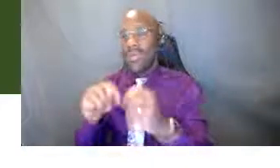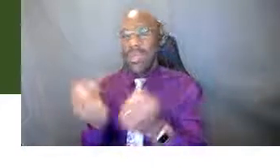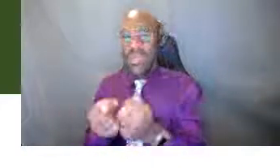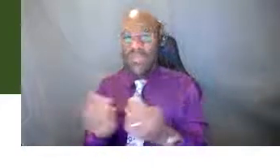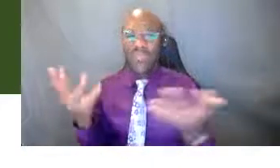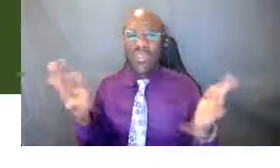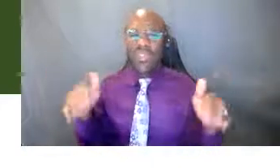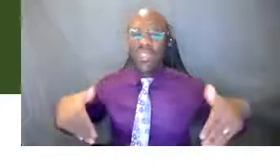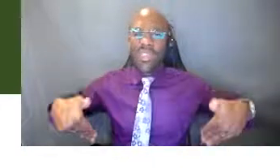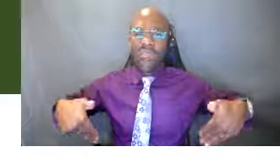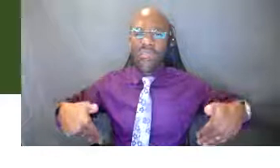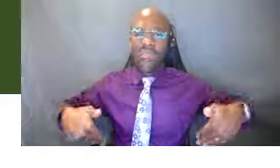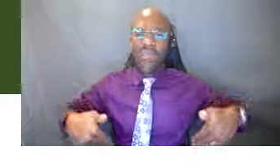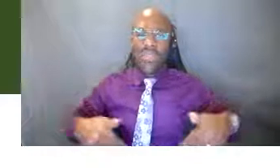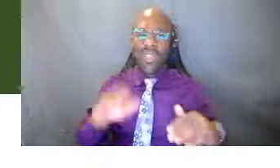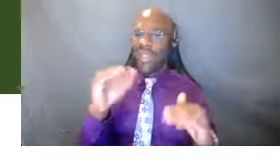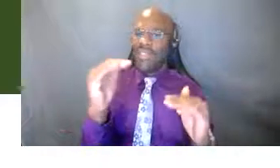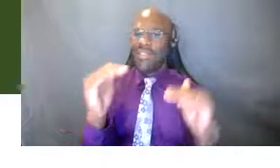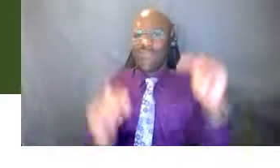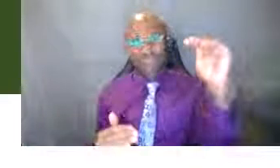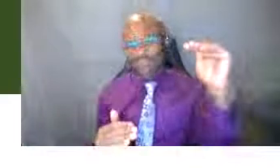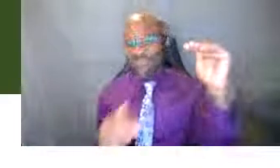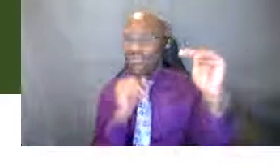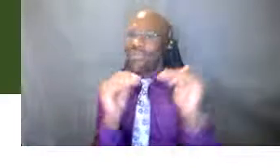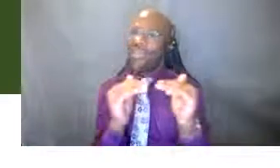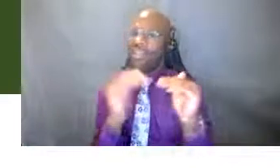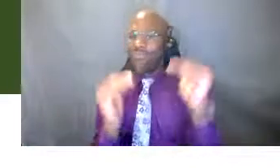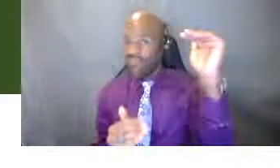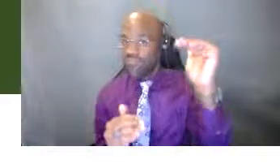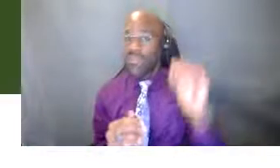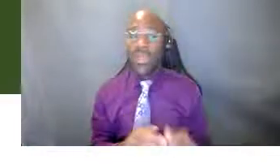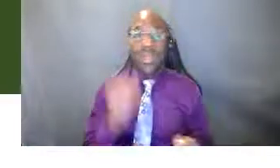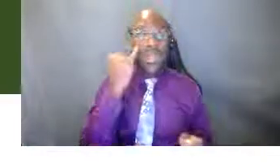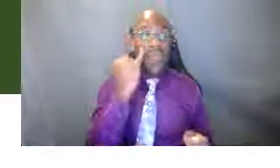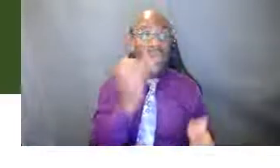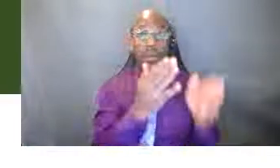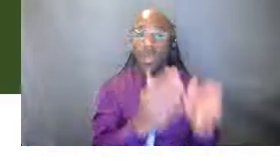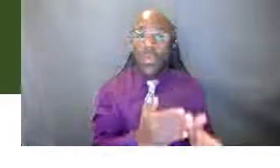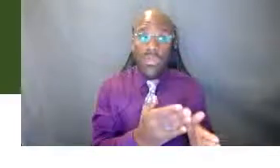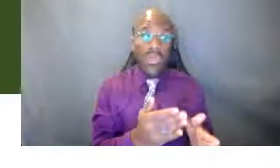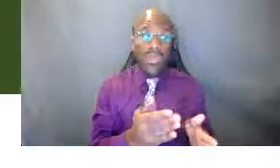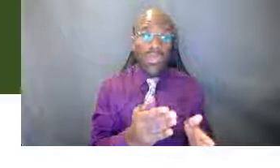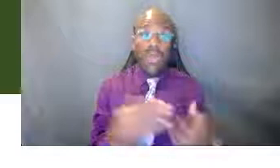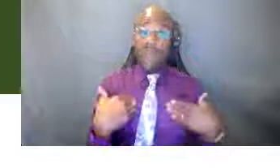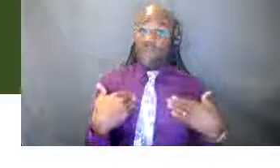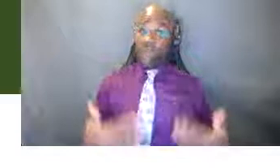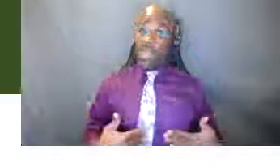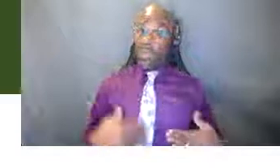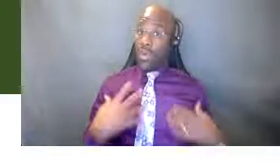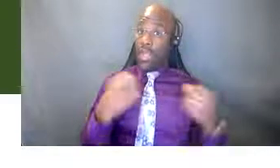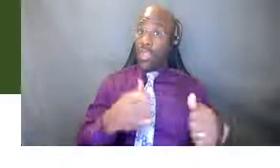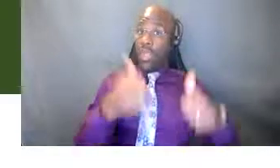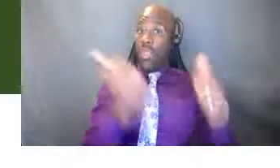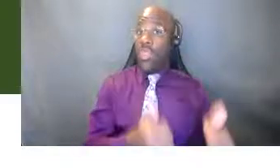medical emergency gets treatment very quickly in a relatively short period of time without being worried